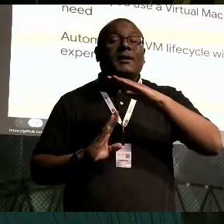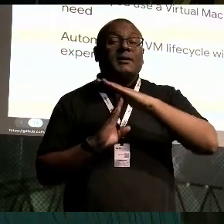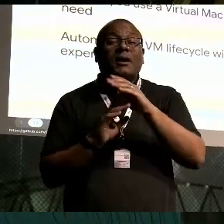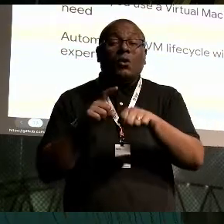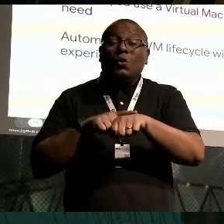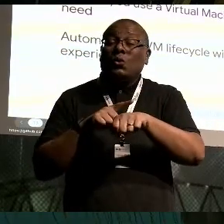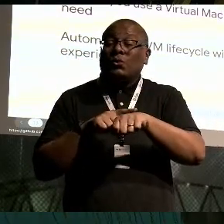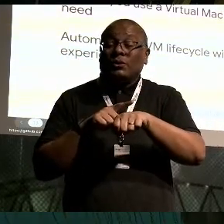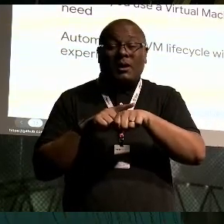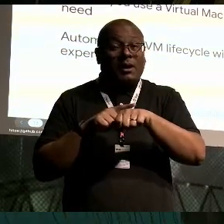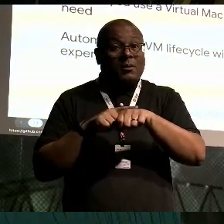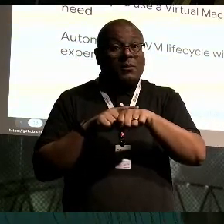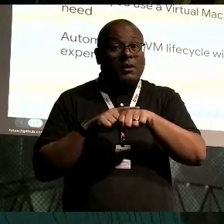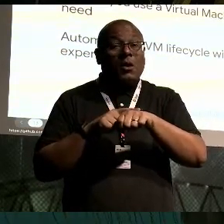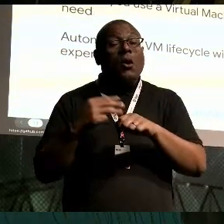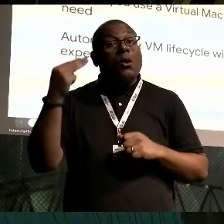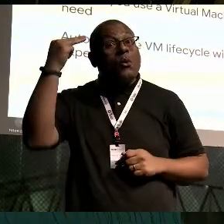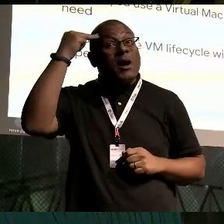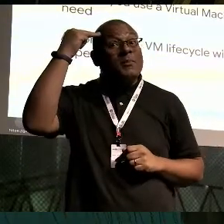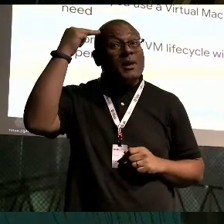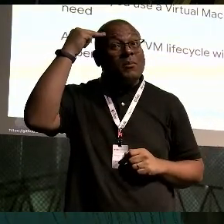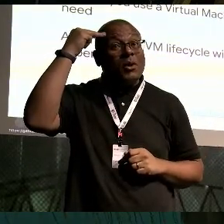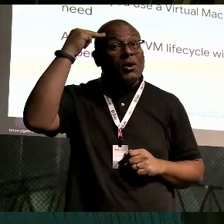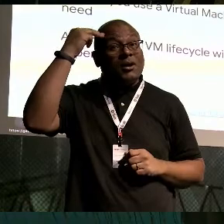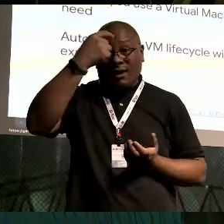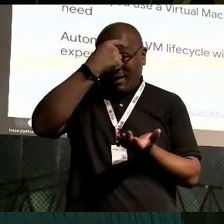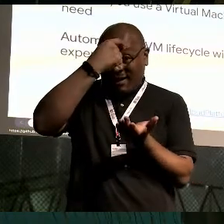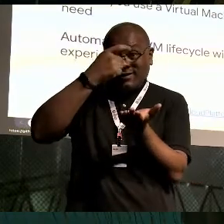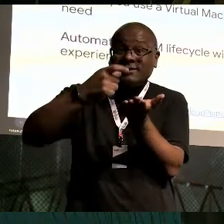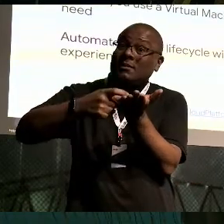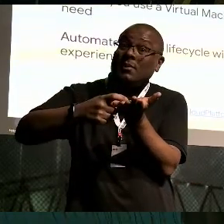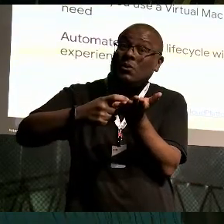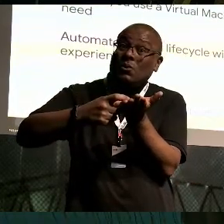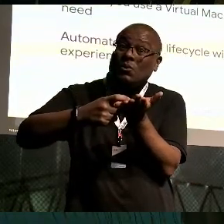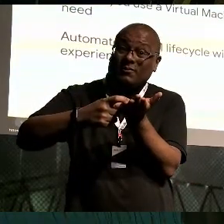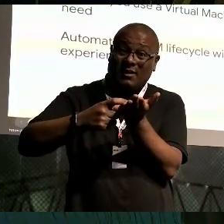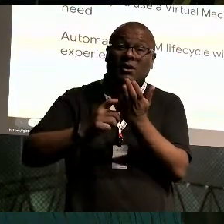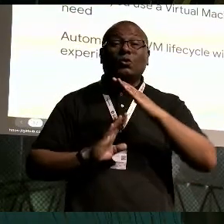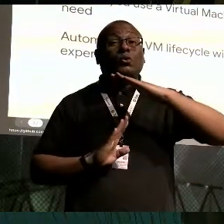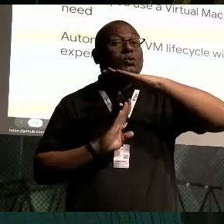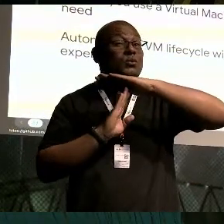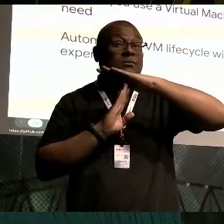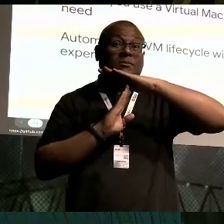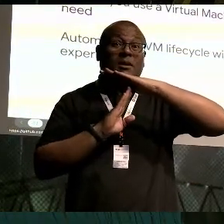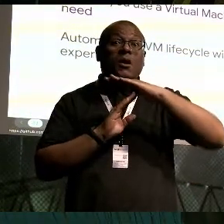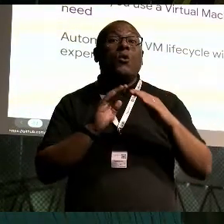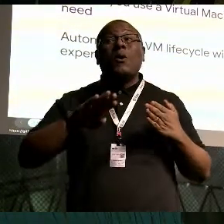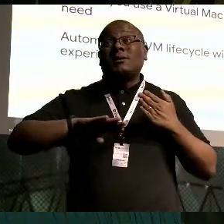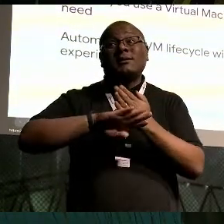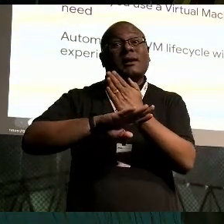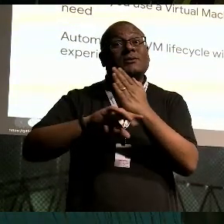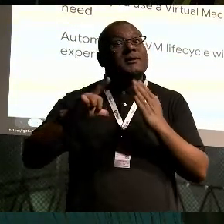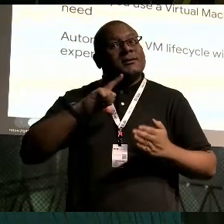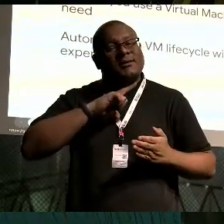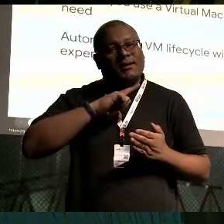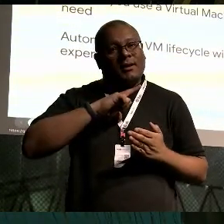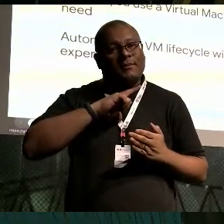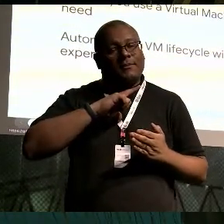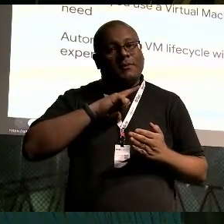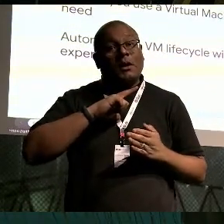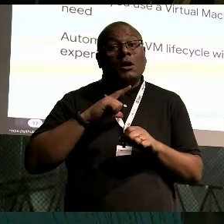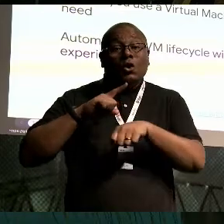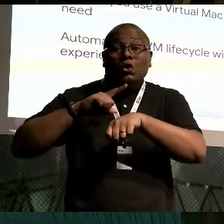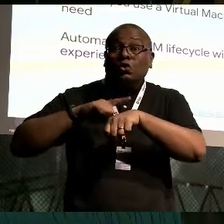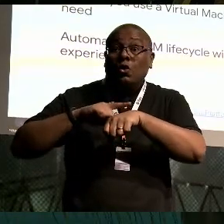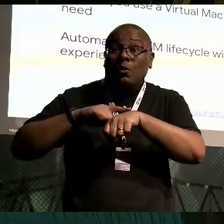minutes, or maybe some memory or CPU limitation that these serverless services have. And at that point,